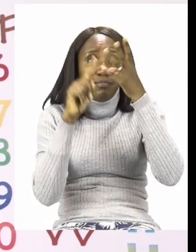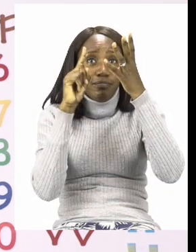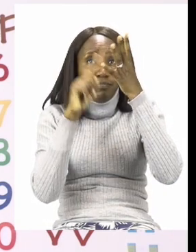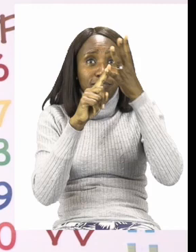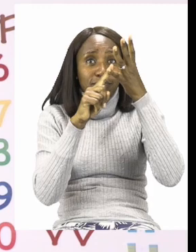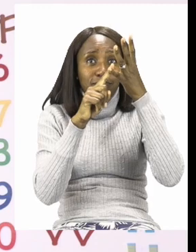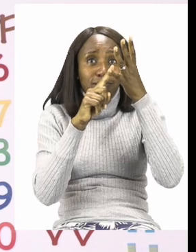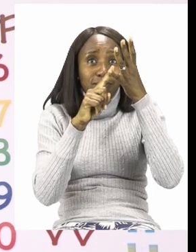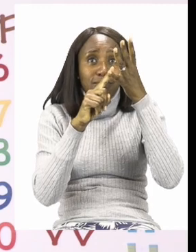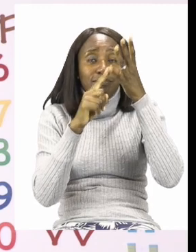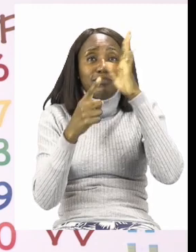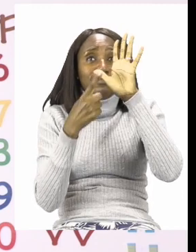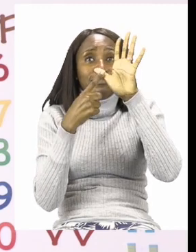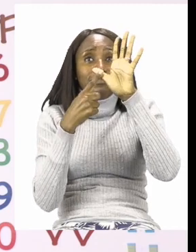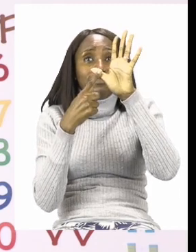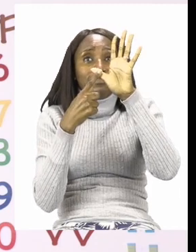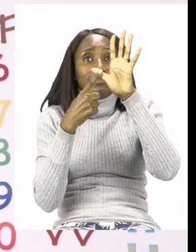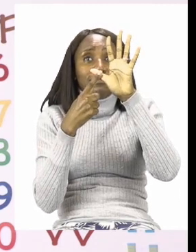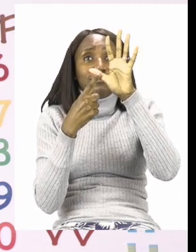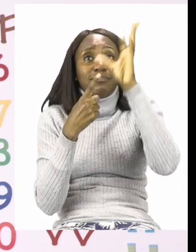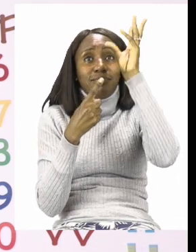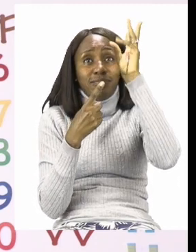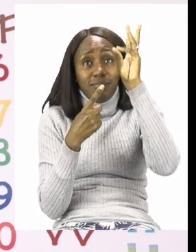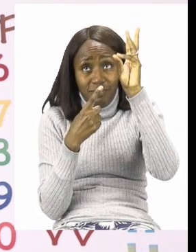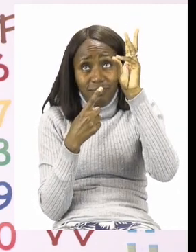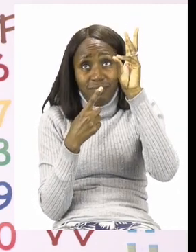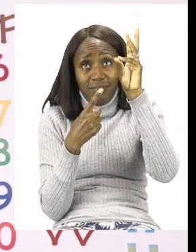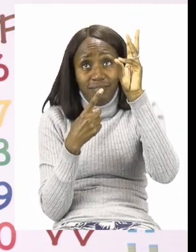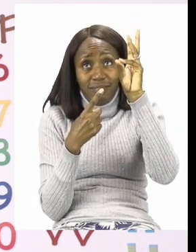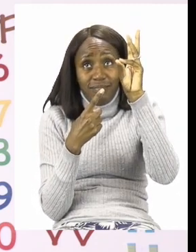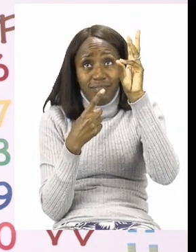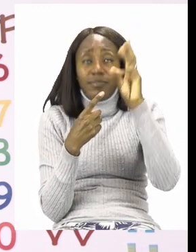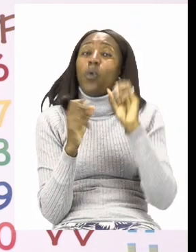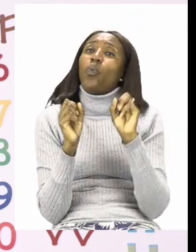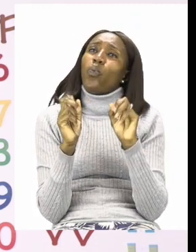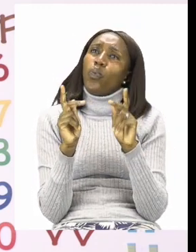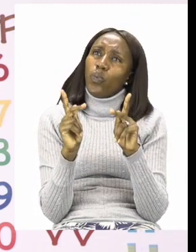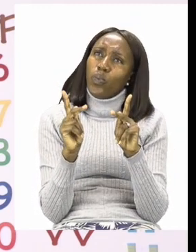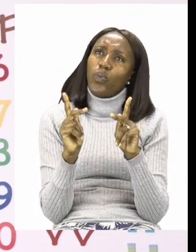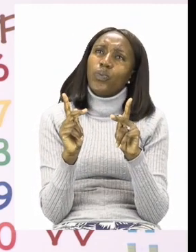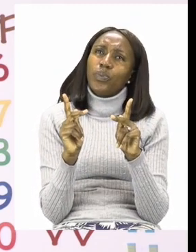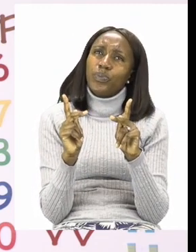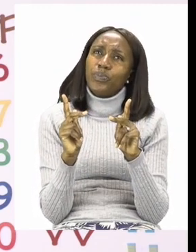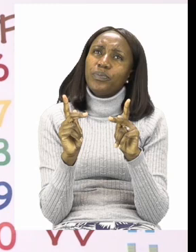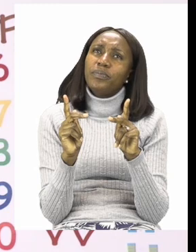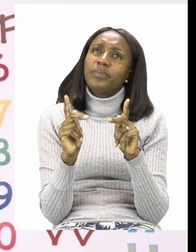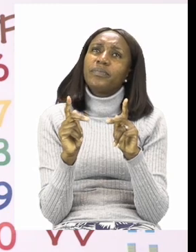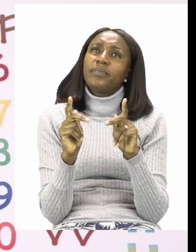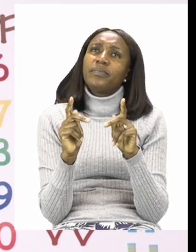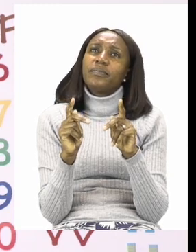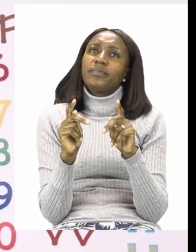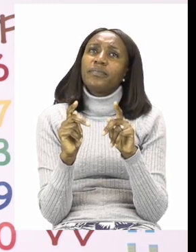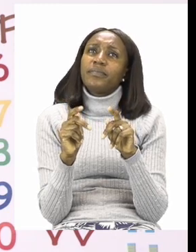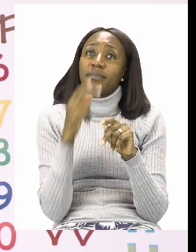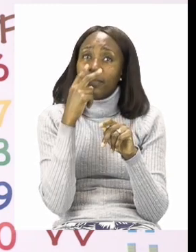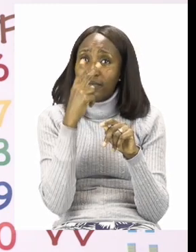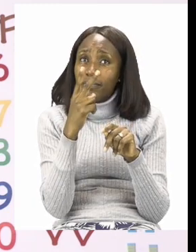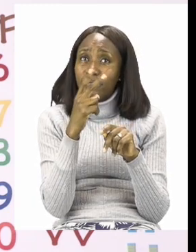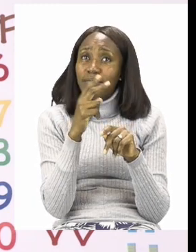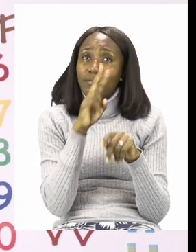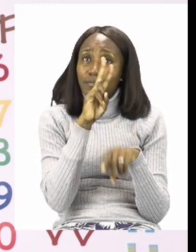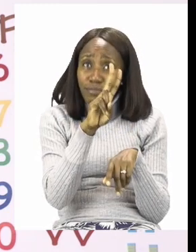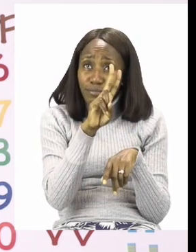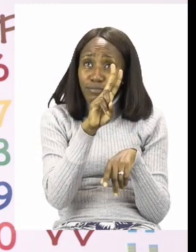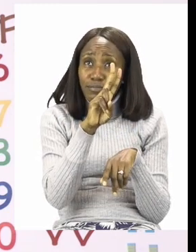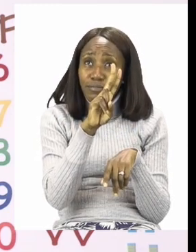3, 4, 5, 6 times. Okay, so let's see. 2